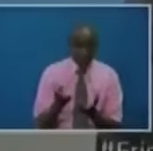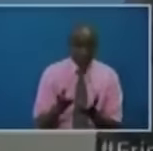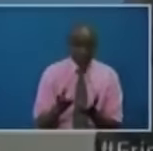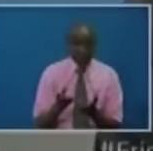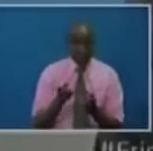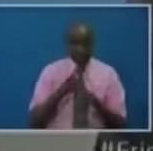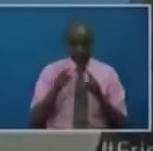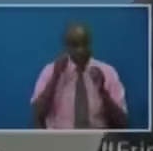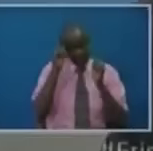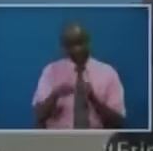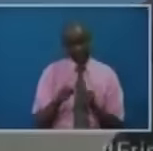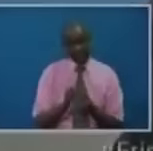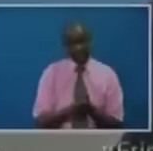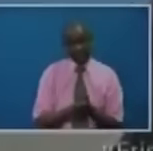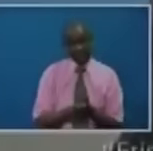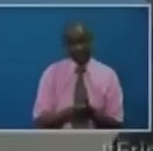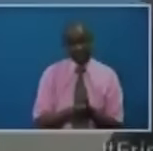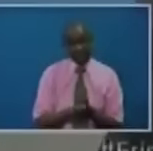But yeah,